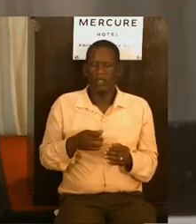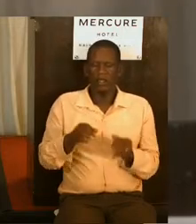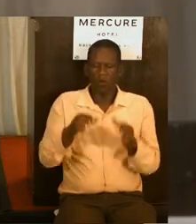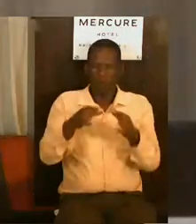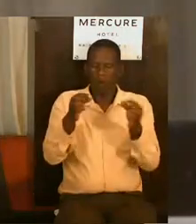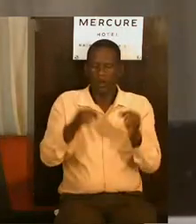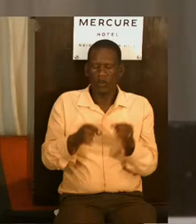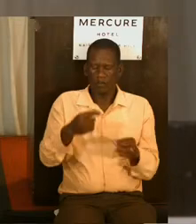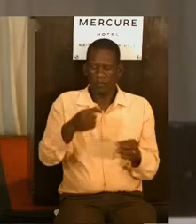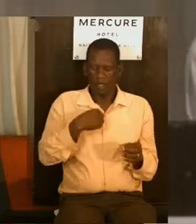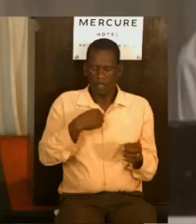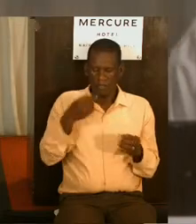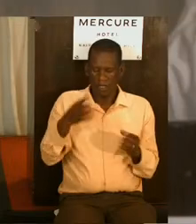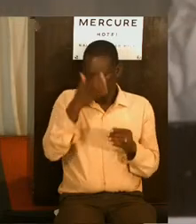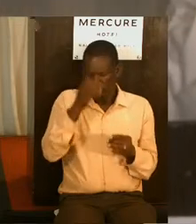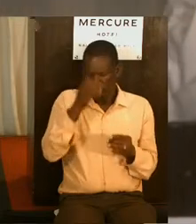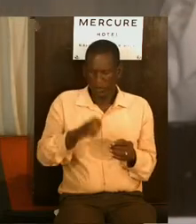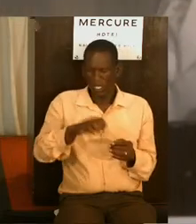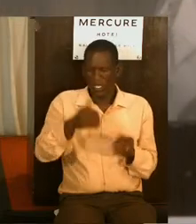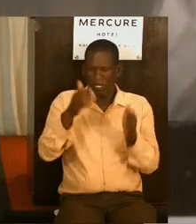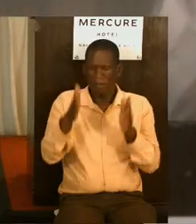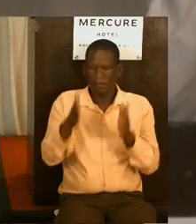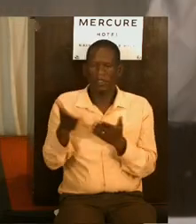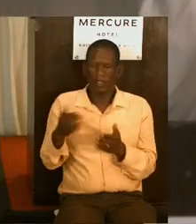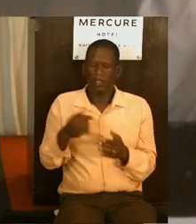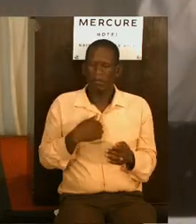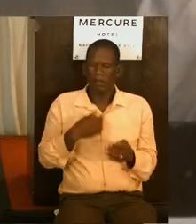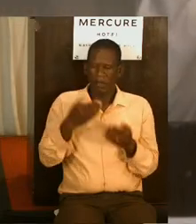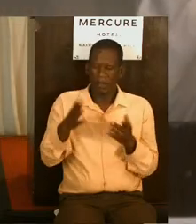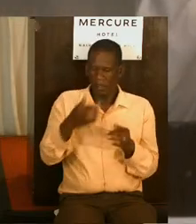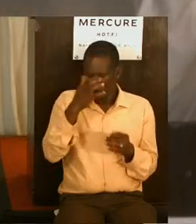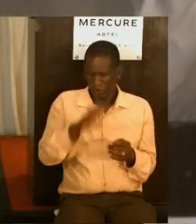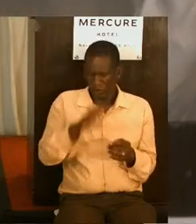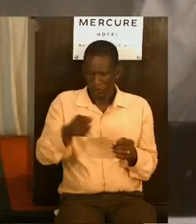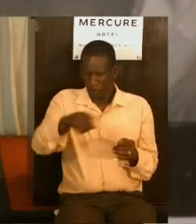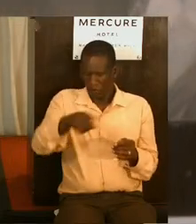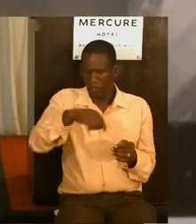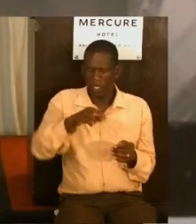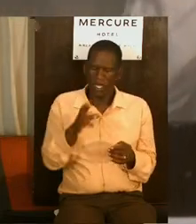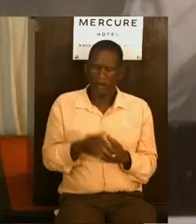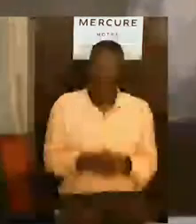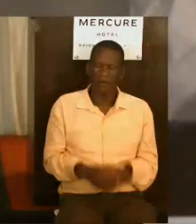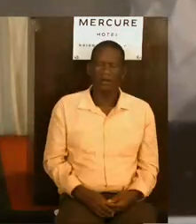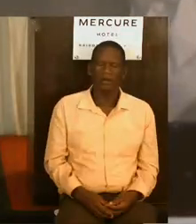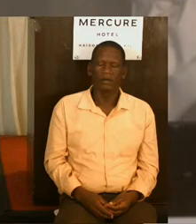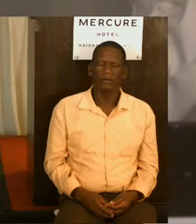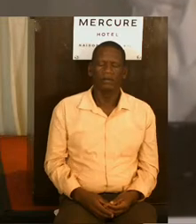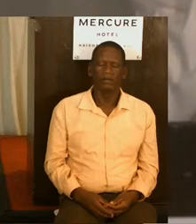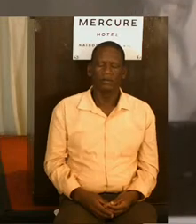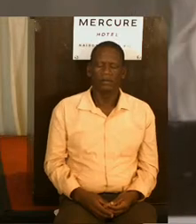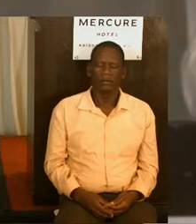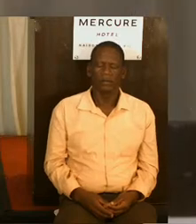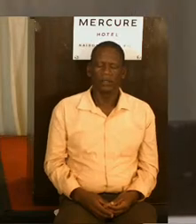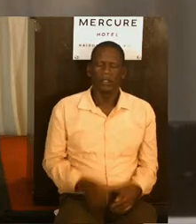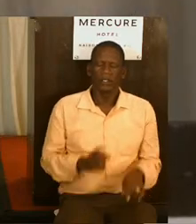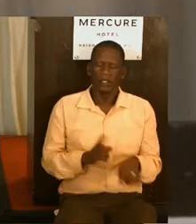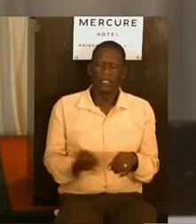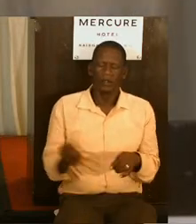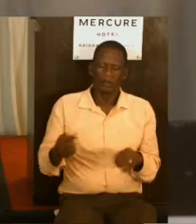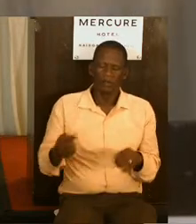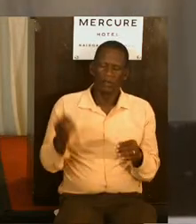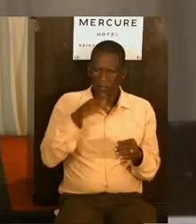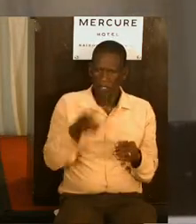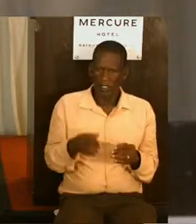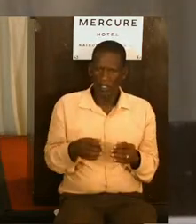of ayam because I am because we are oh so you know when you come out of here